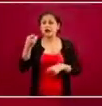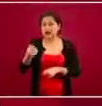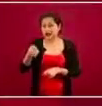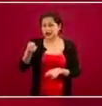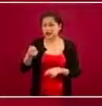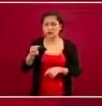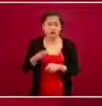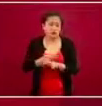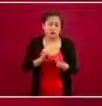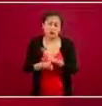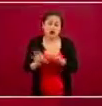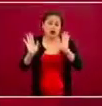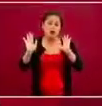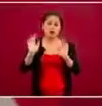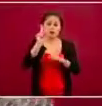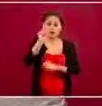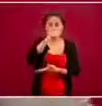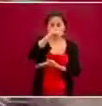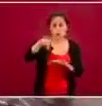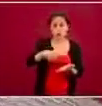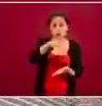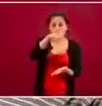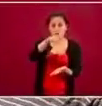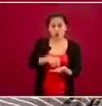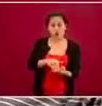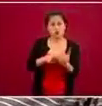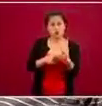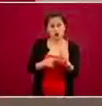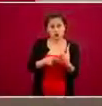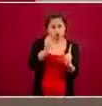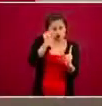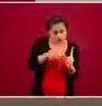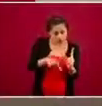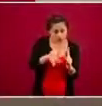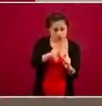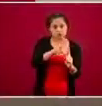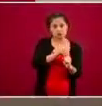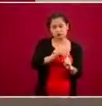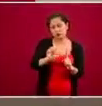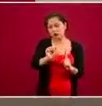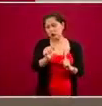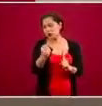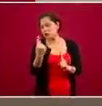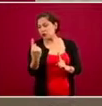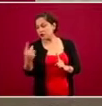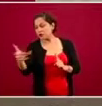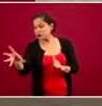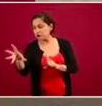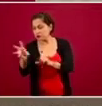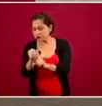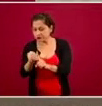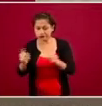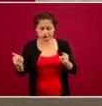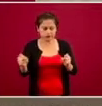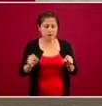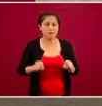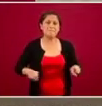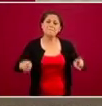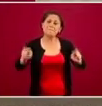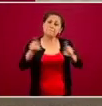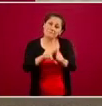conglomerate. This means that, for example, in one region you have an outbreak here, an outbreak there, and then these two